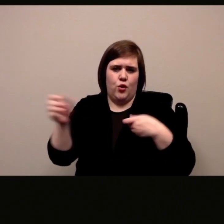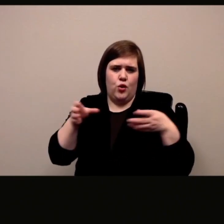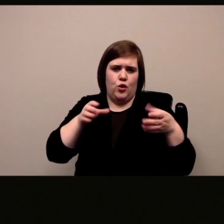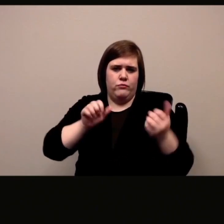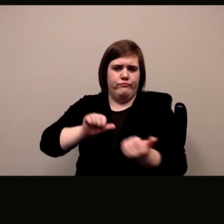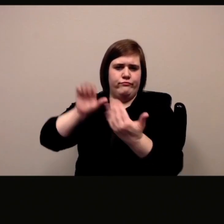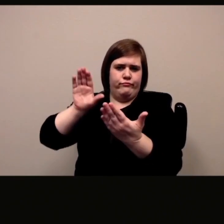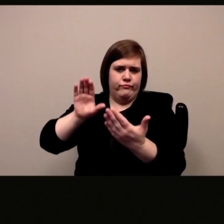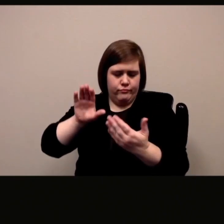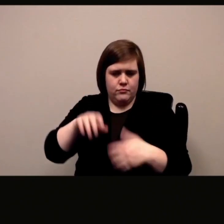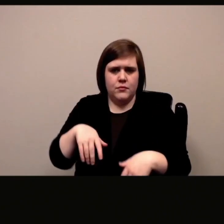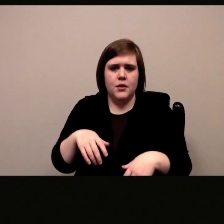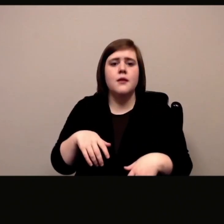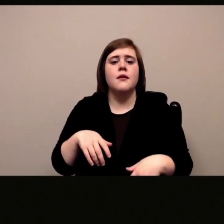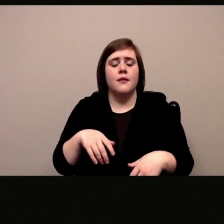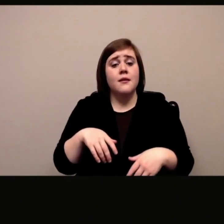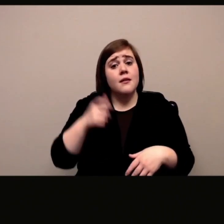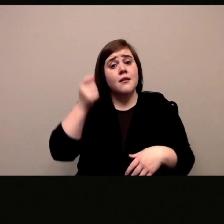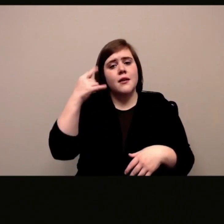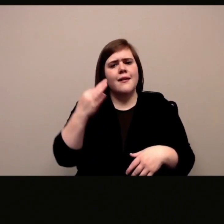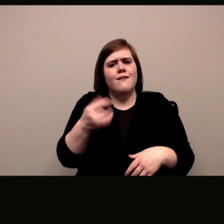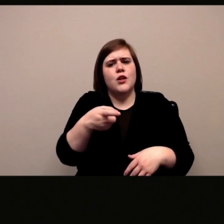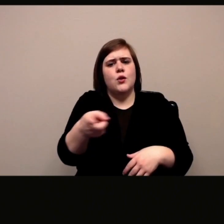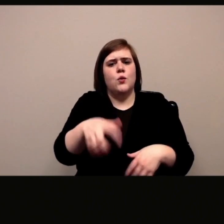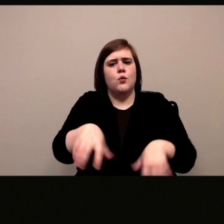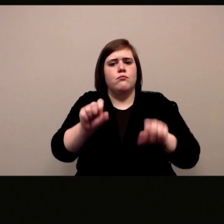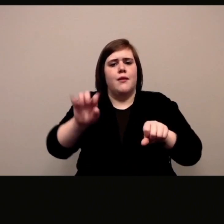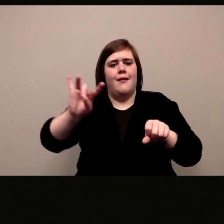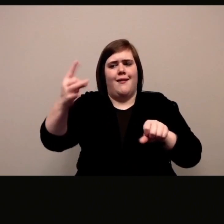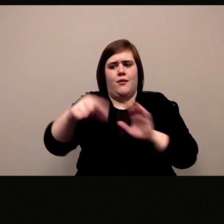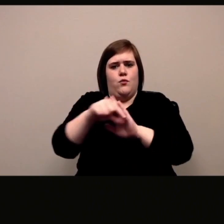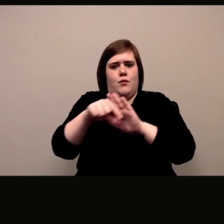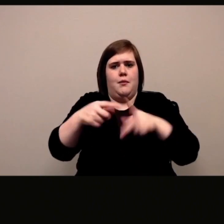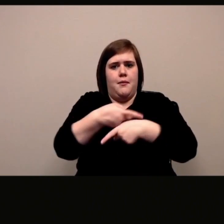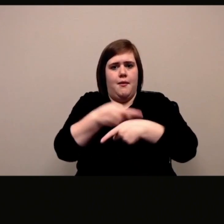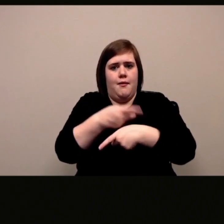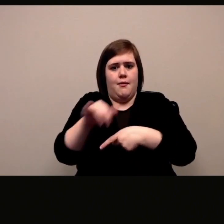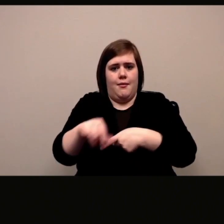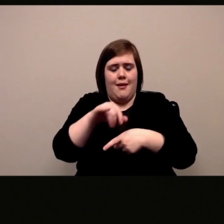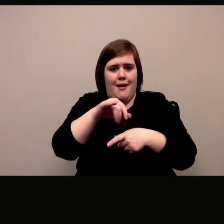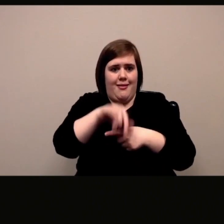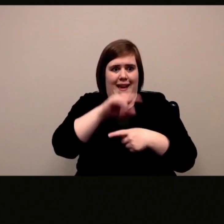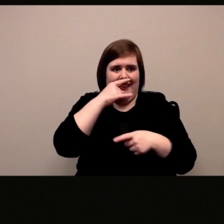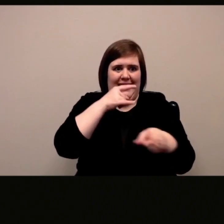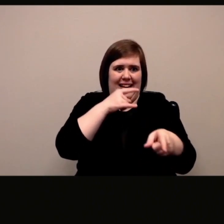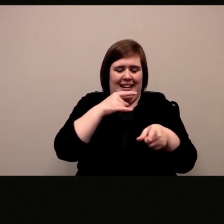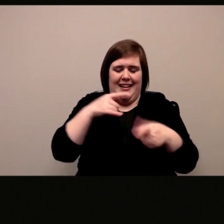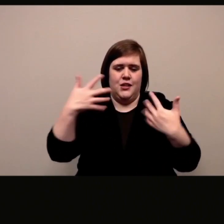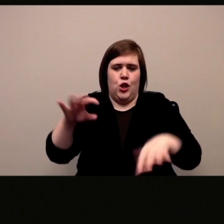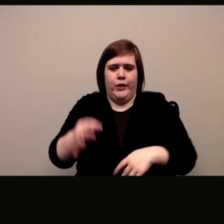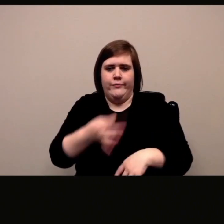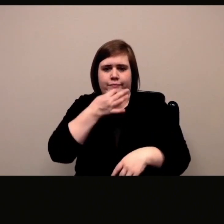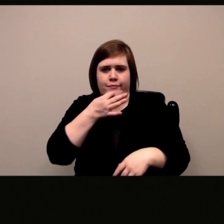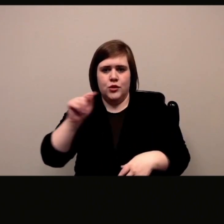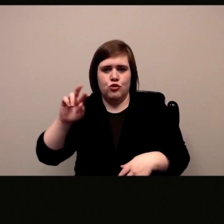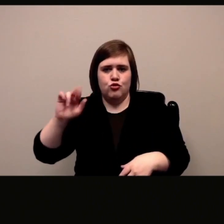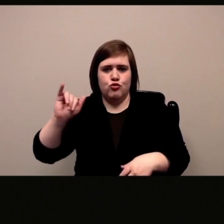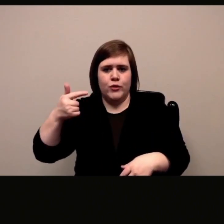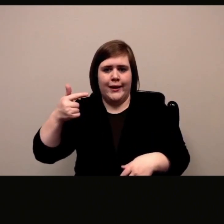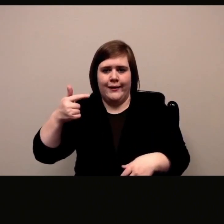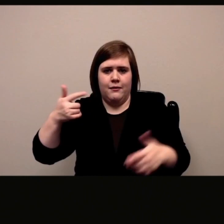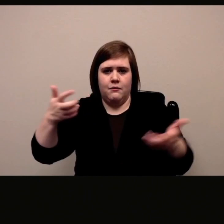you're taking an 8th grade math class and this kid's doing 11th grade algebra or, trigonometry or something?